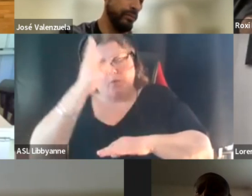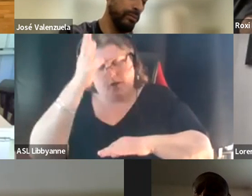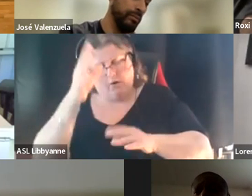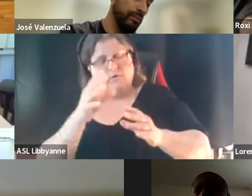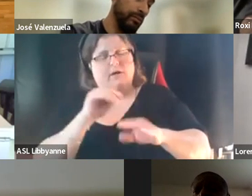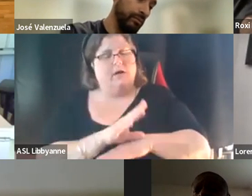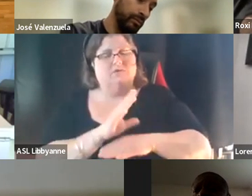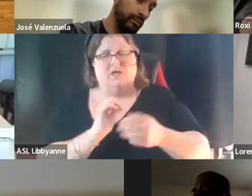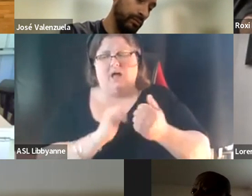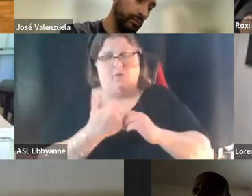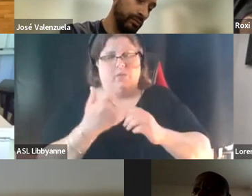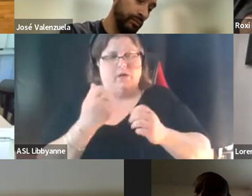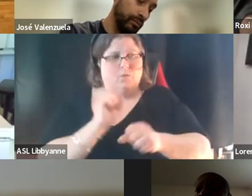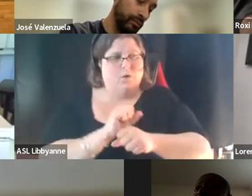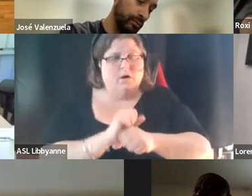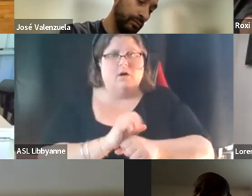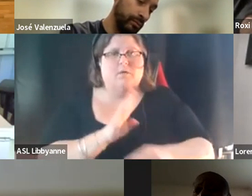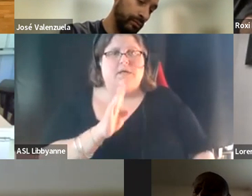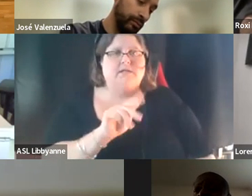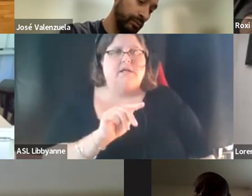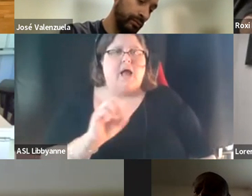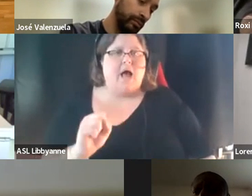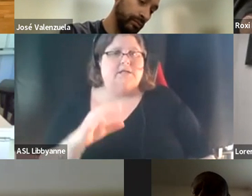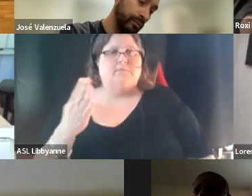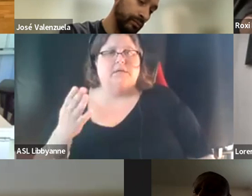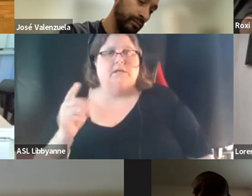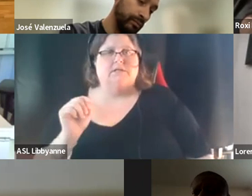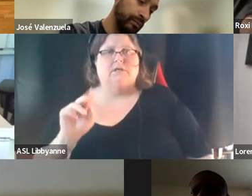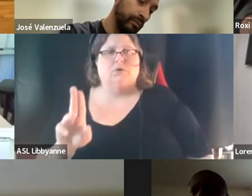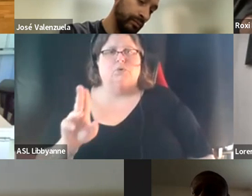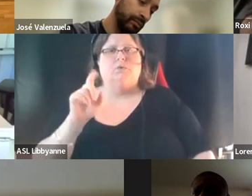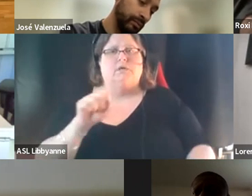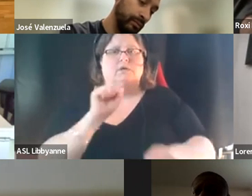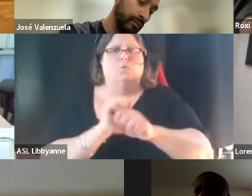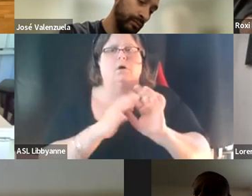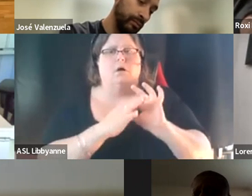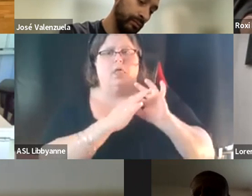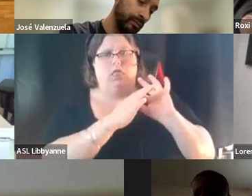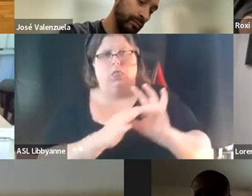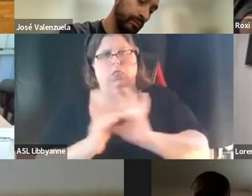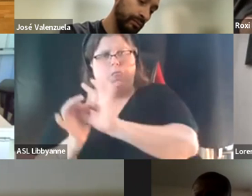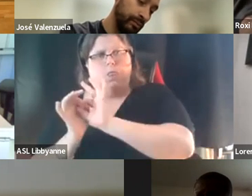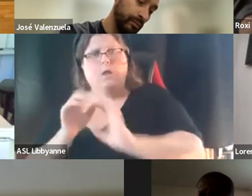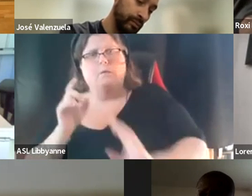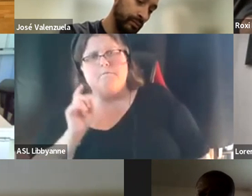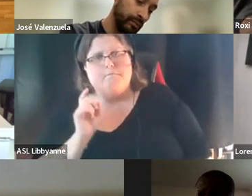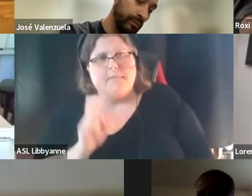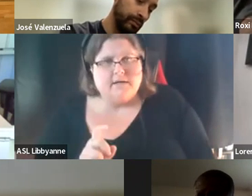as well as BPS and BTU need to work together. That needs to